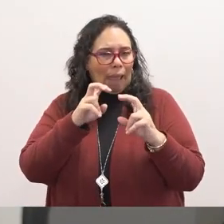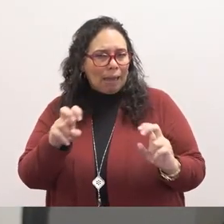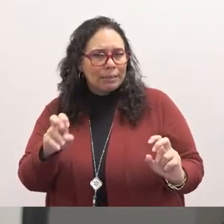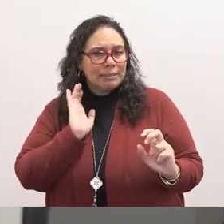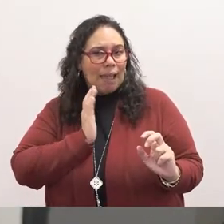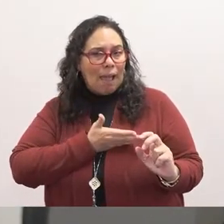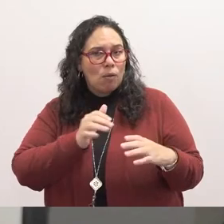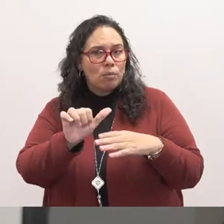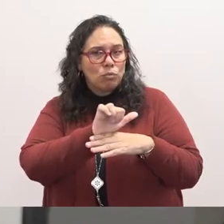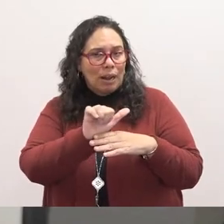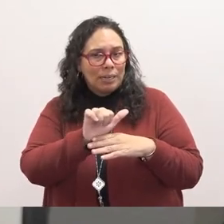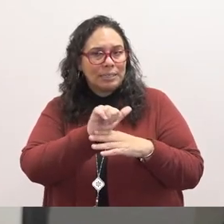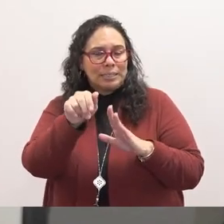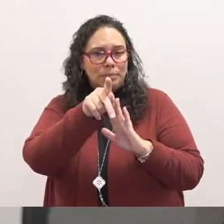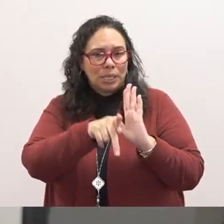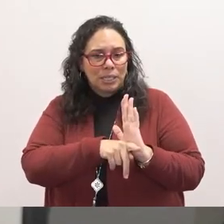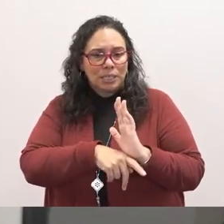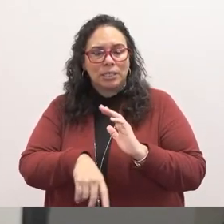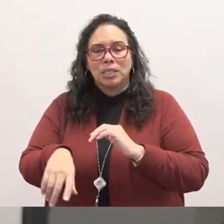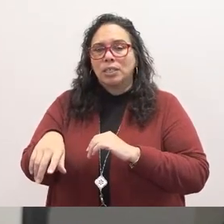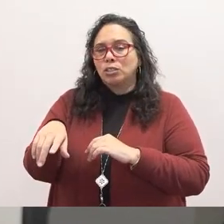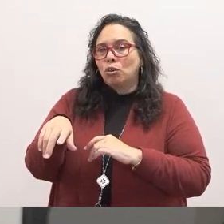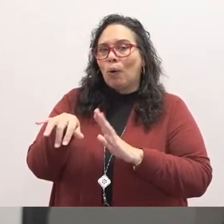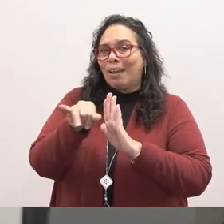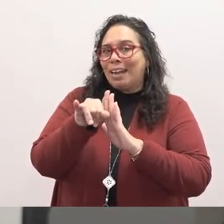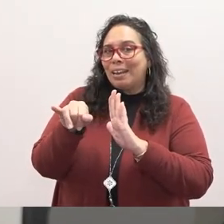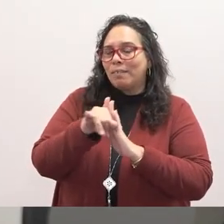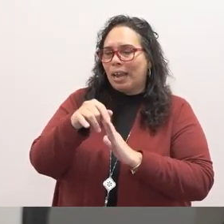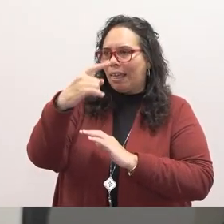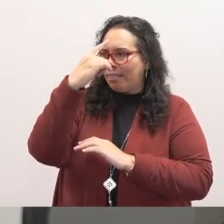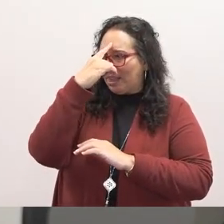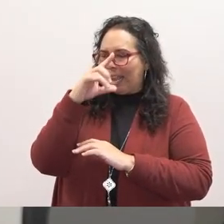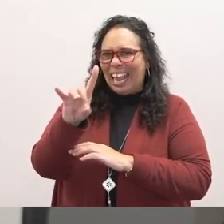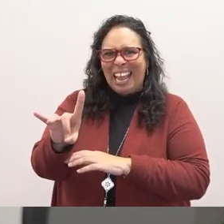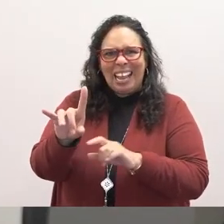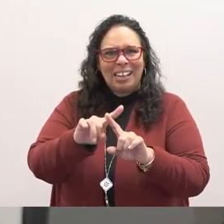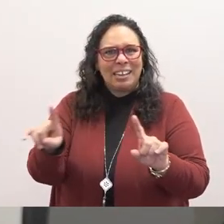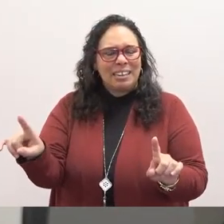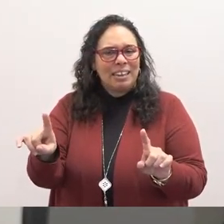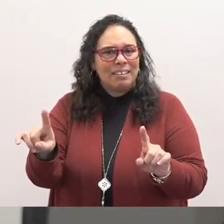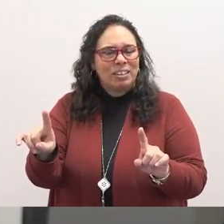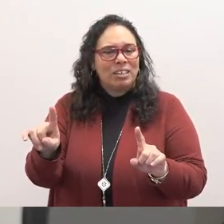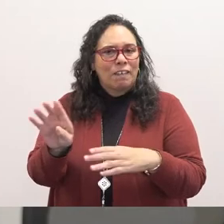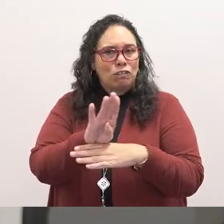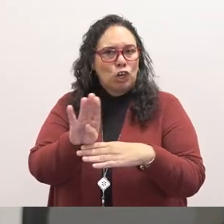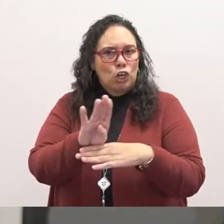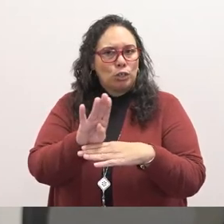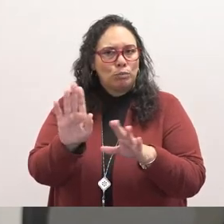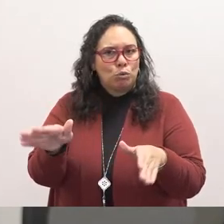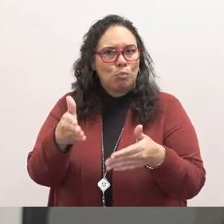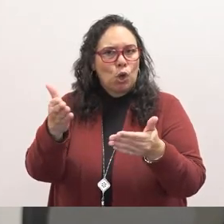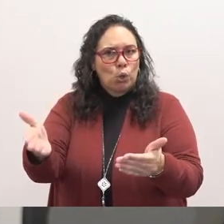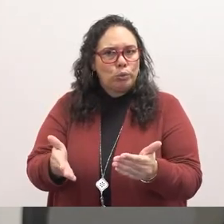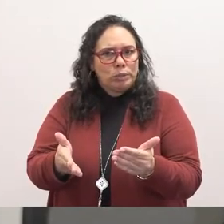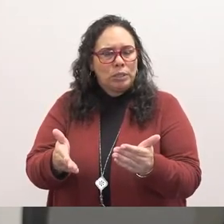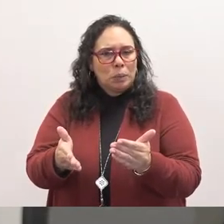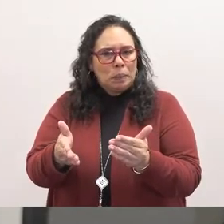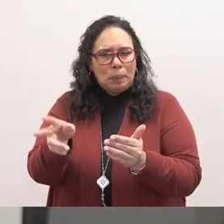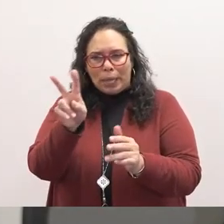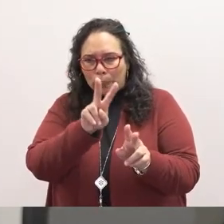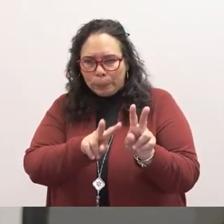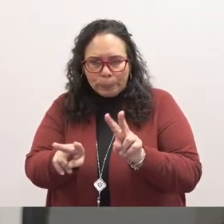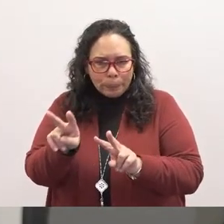policies. We put an RFP on the streets and identified, I think it was about 8 different firms that proposed. Went through a robust selection process where we